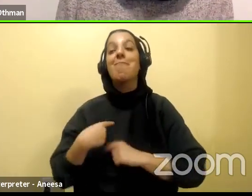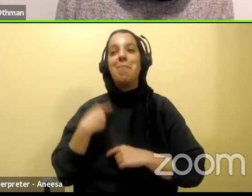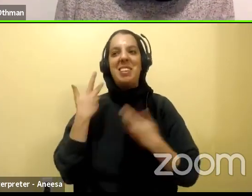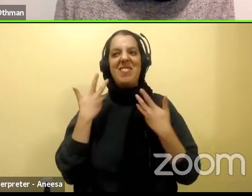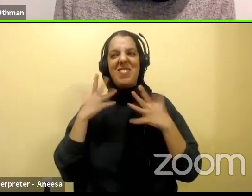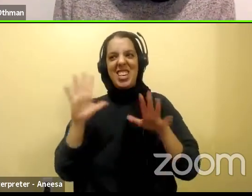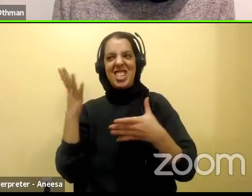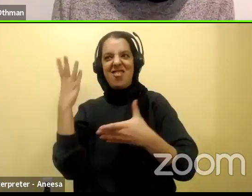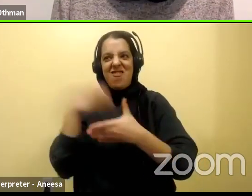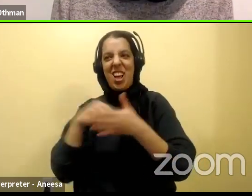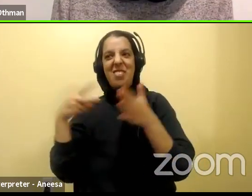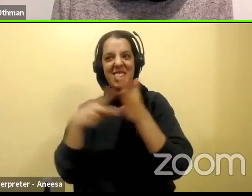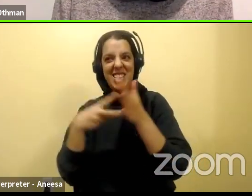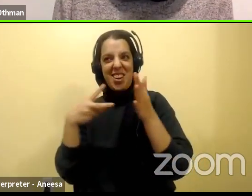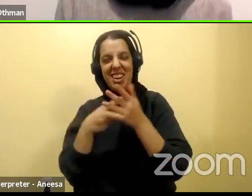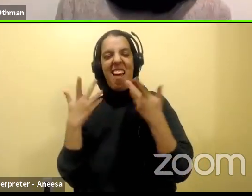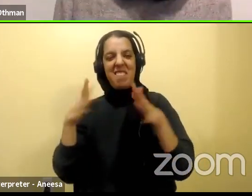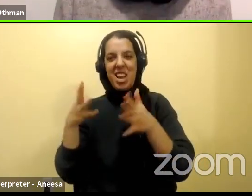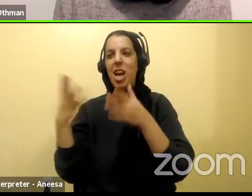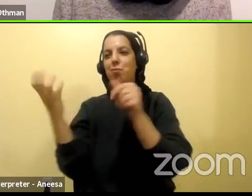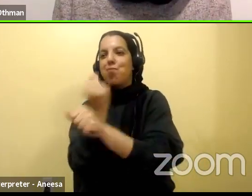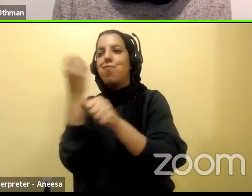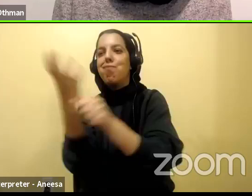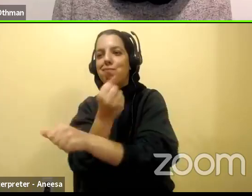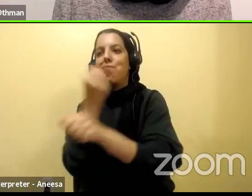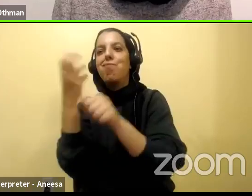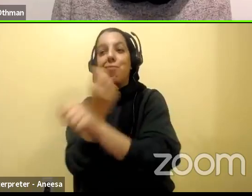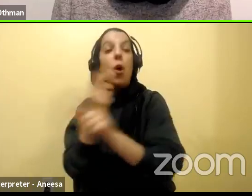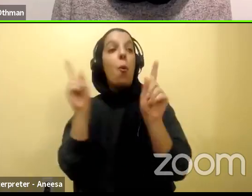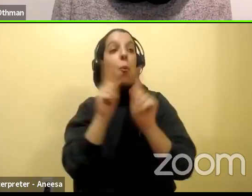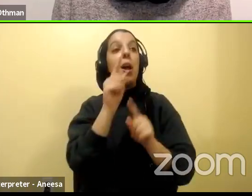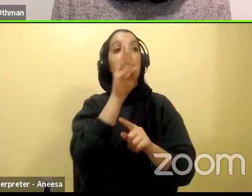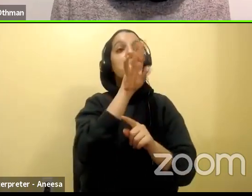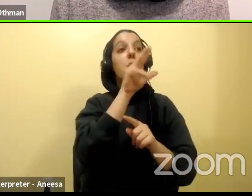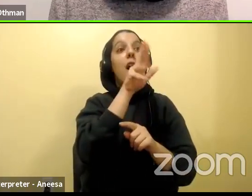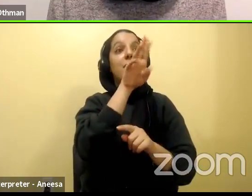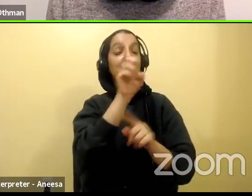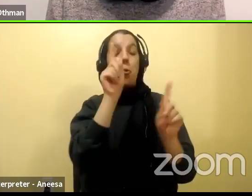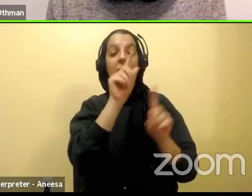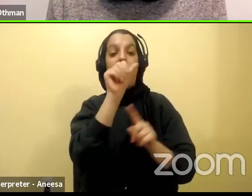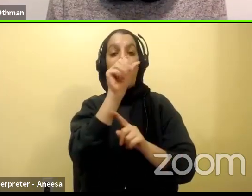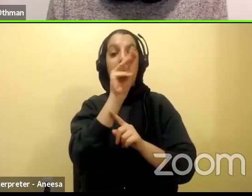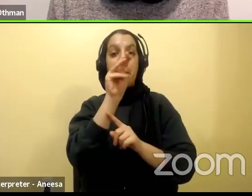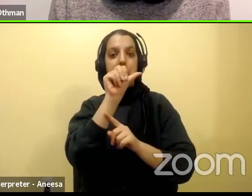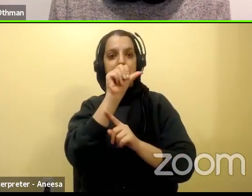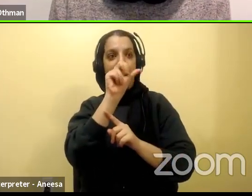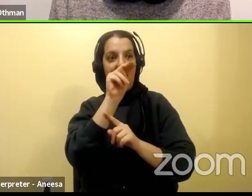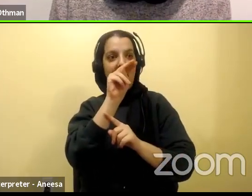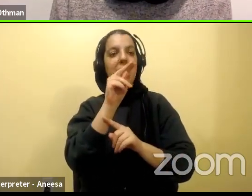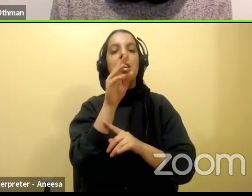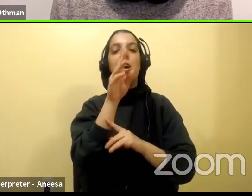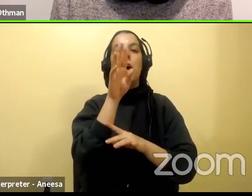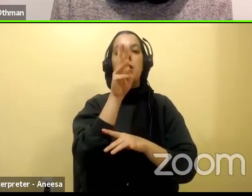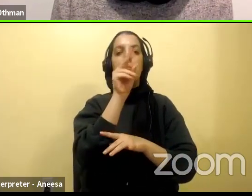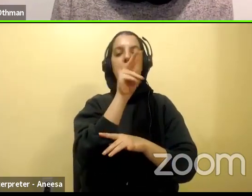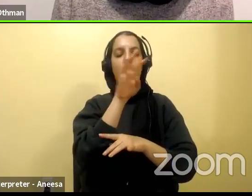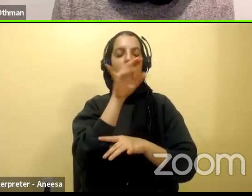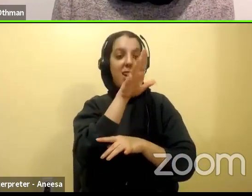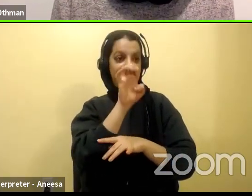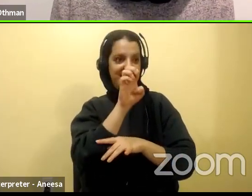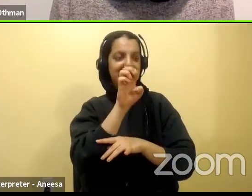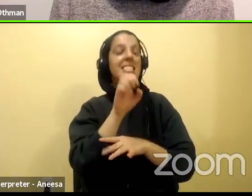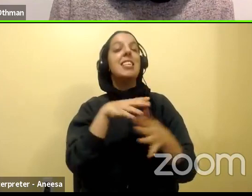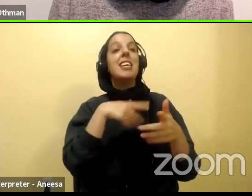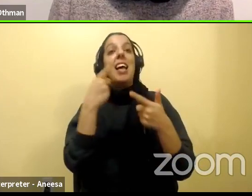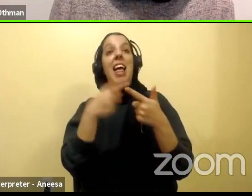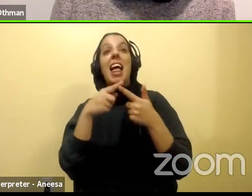years and I won a bronze at the Amman International Open in 2012 and a gold medal in 2008 at the friendly tournament in